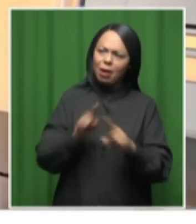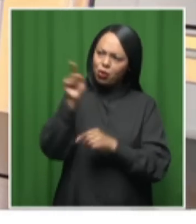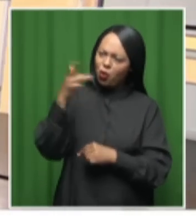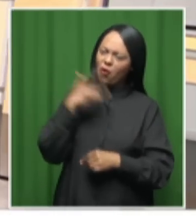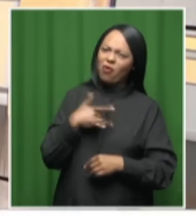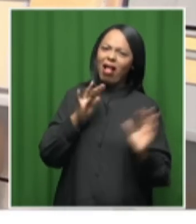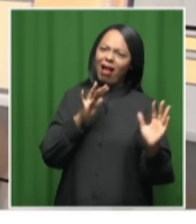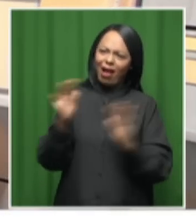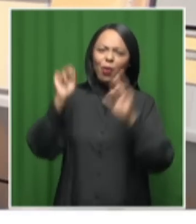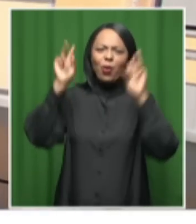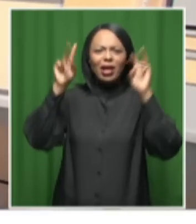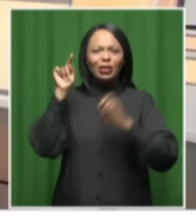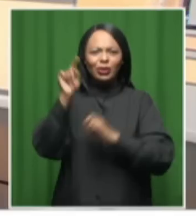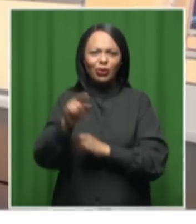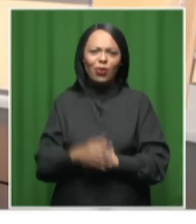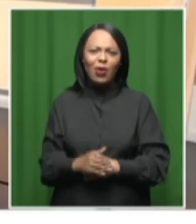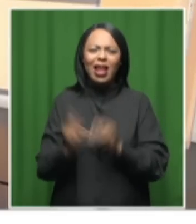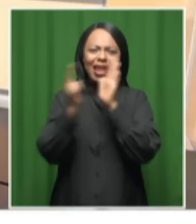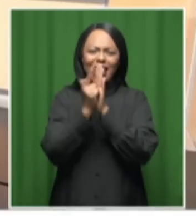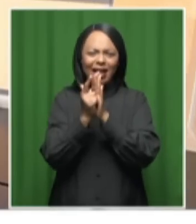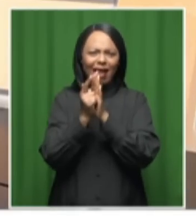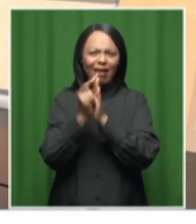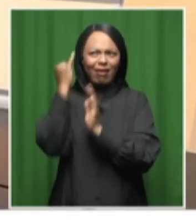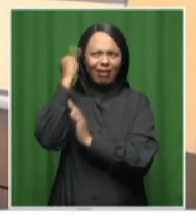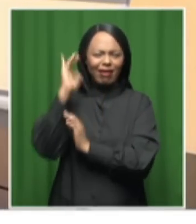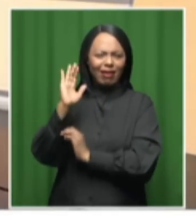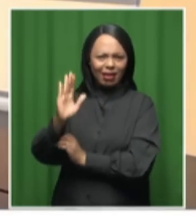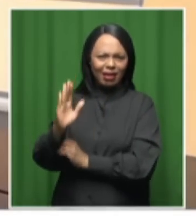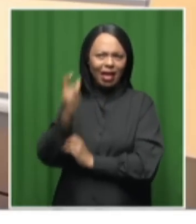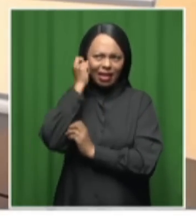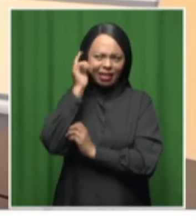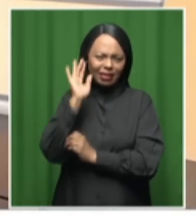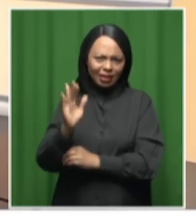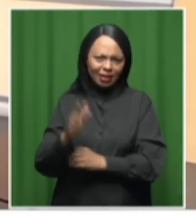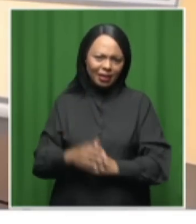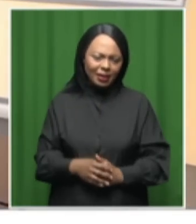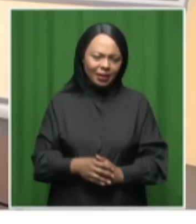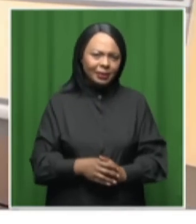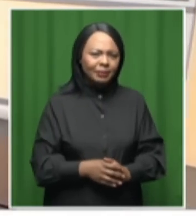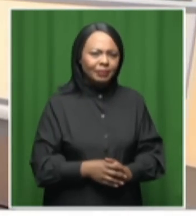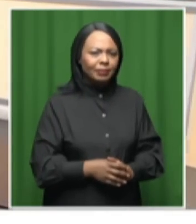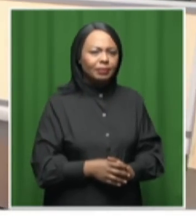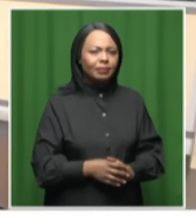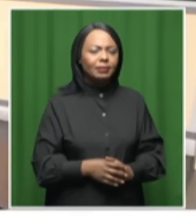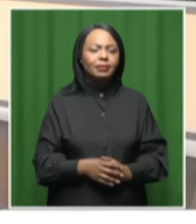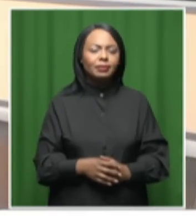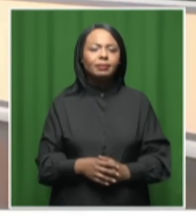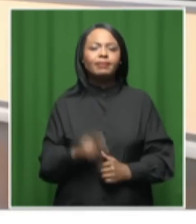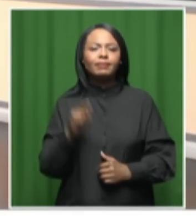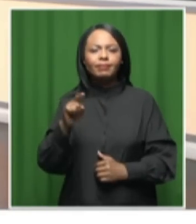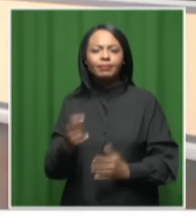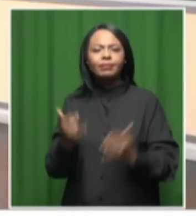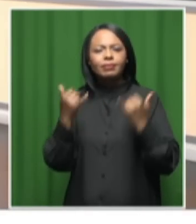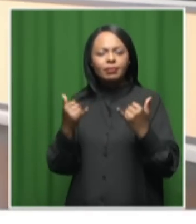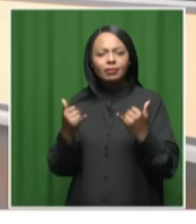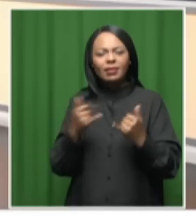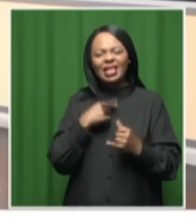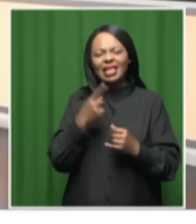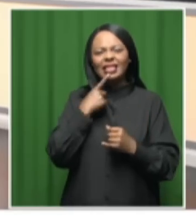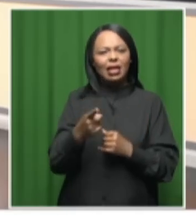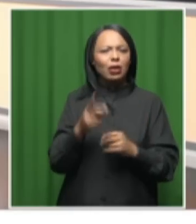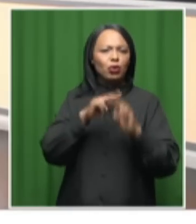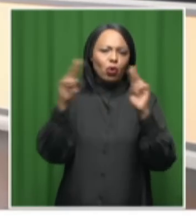this? I mean, in terms of the legal perspectives. I would say it's not. Let's look at it in this particular